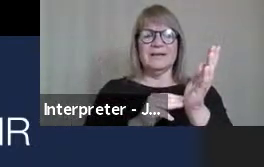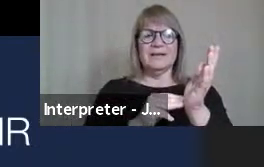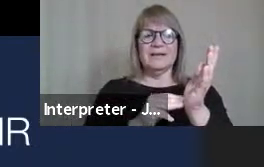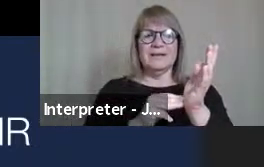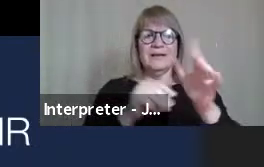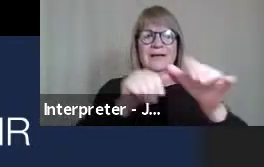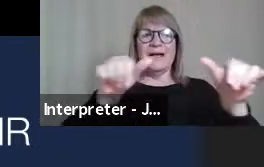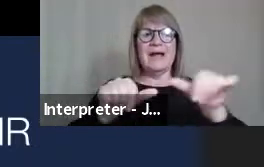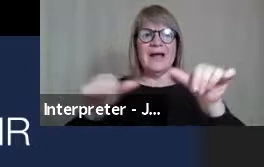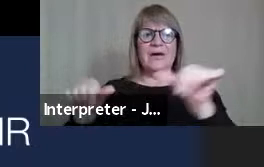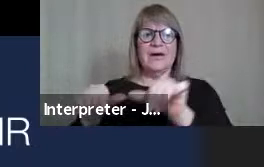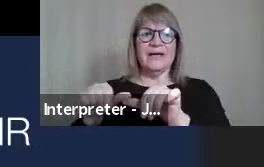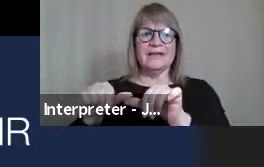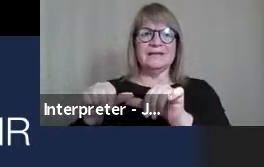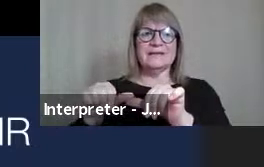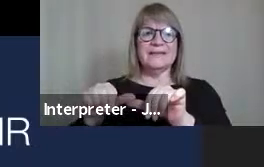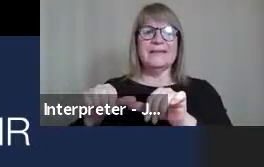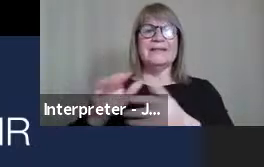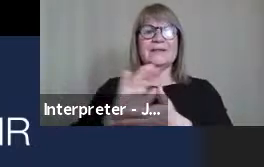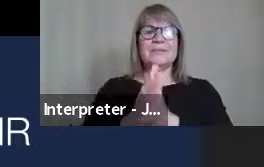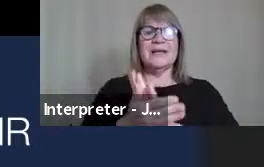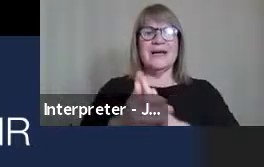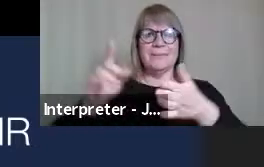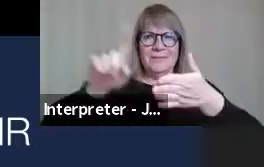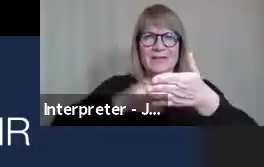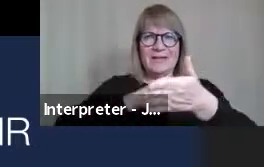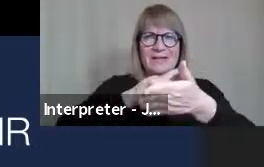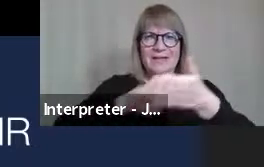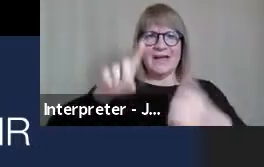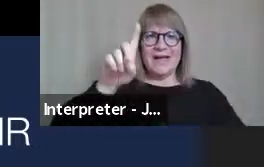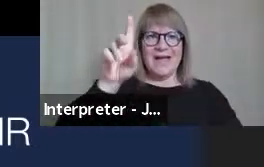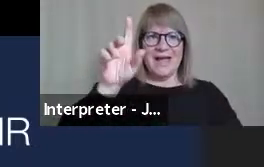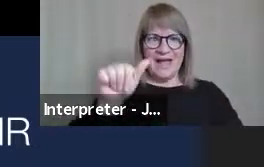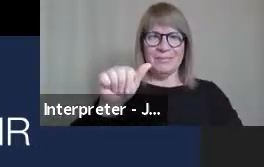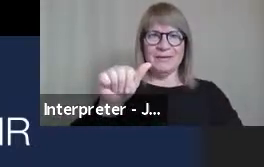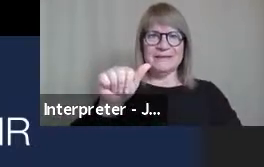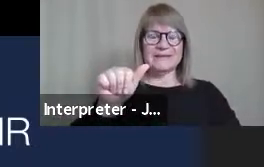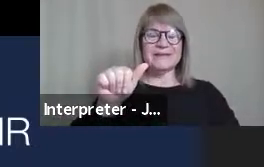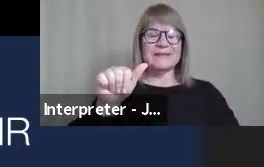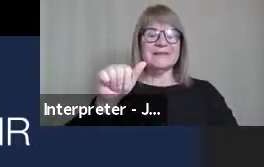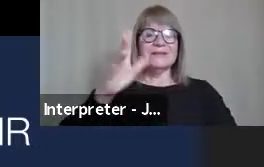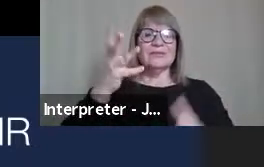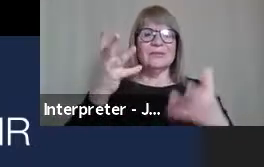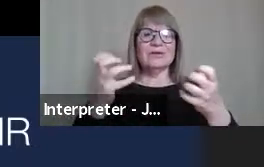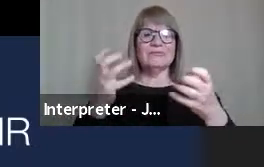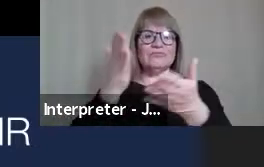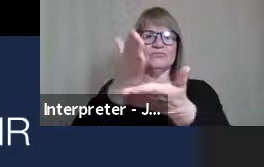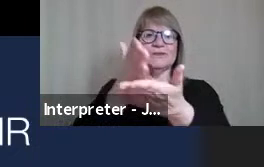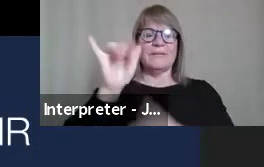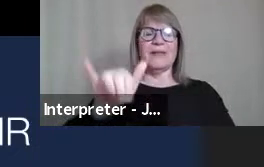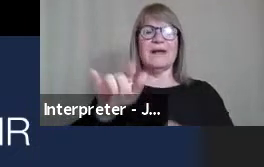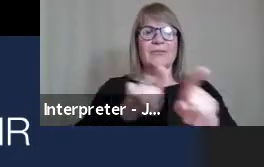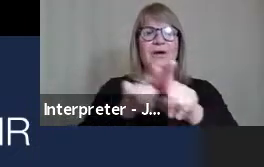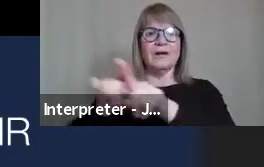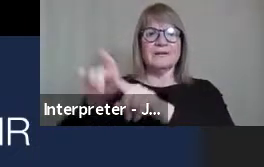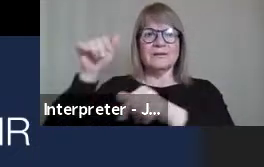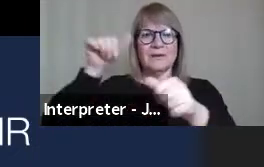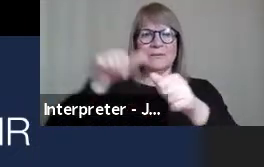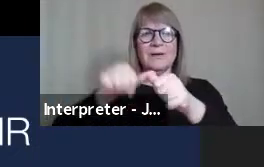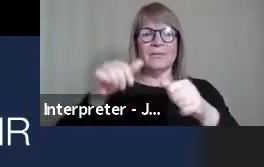um to reframe repair as a means of addressing addressing past and future harm but also being mindful of the inherent